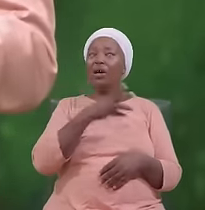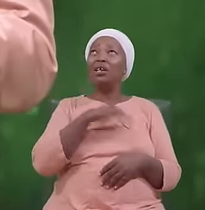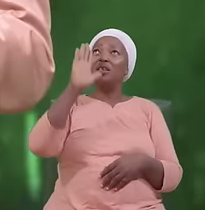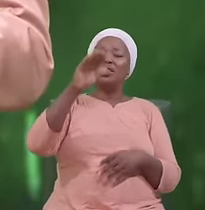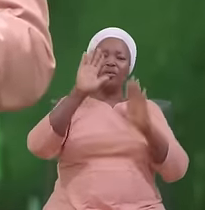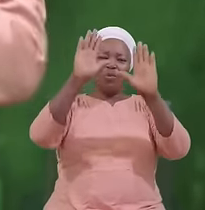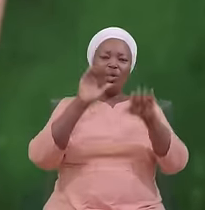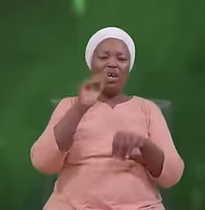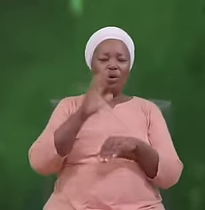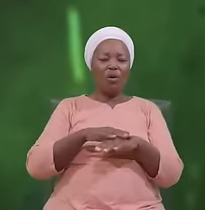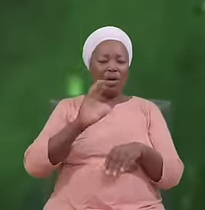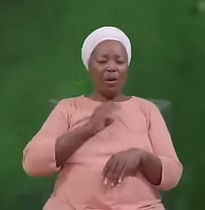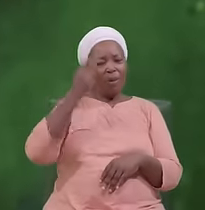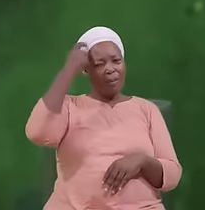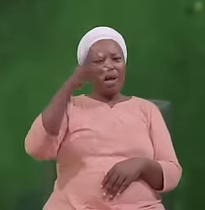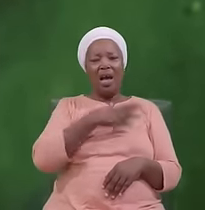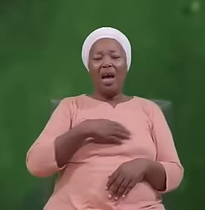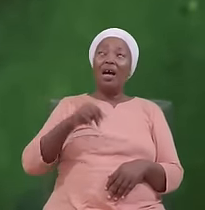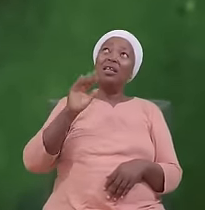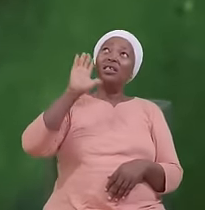on our mind, and